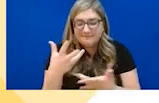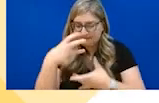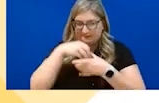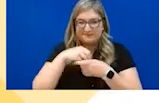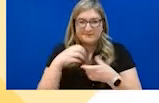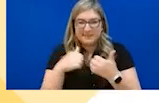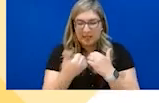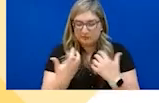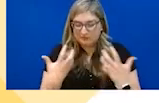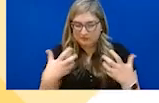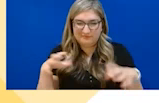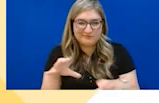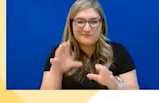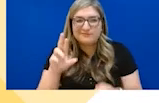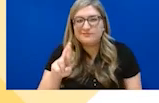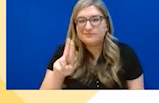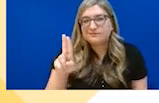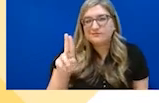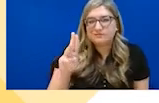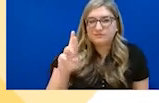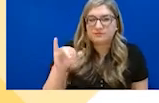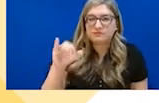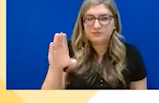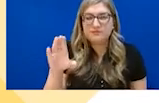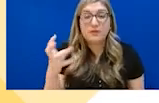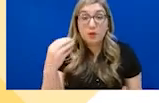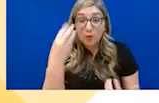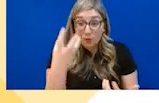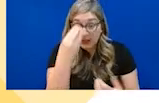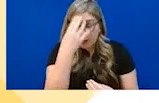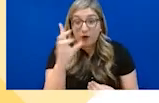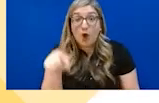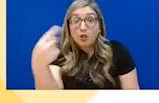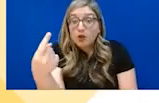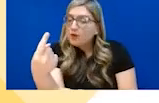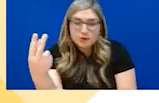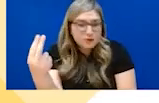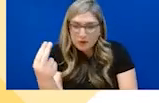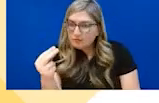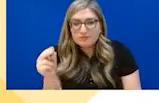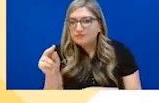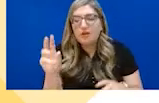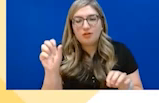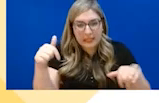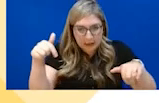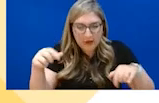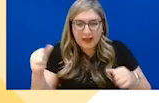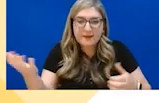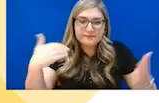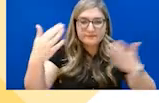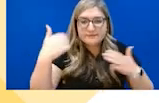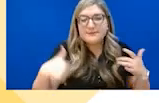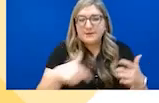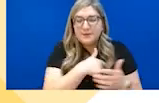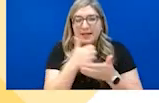that's a heavy lift too. But you're not out there on your own doing it. There's a lot of great peer faculty here.